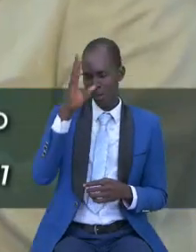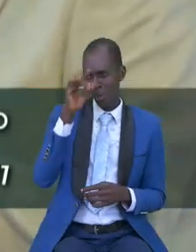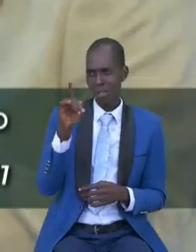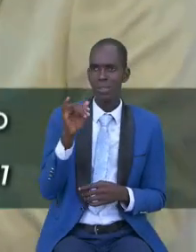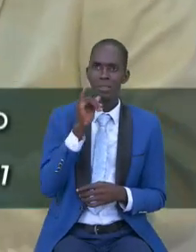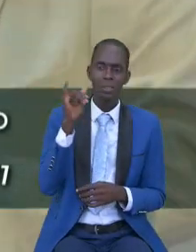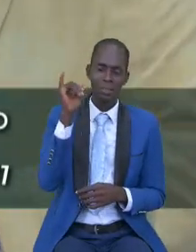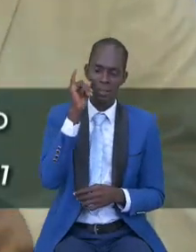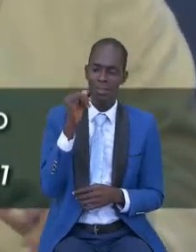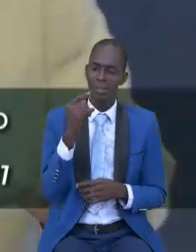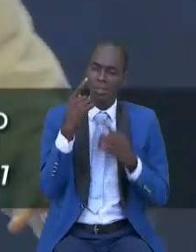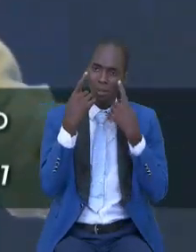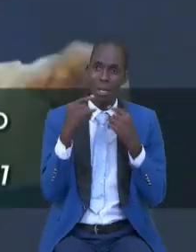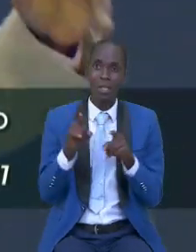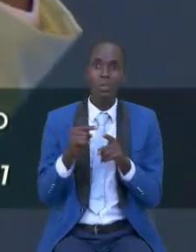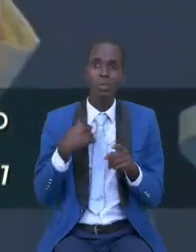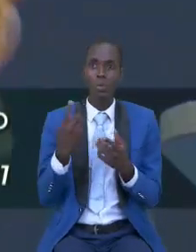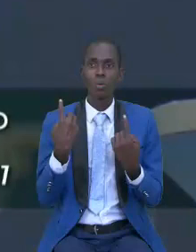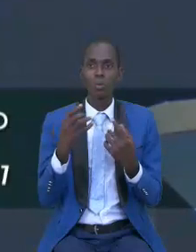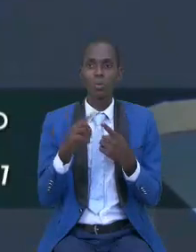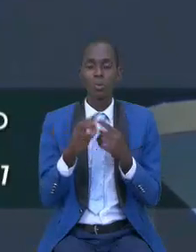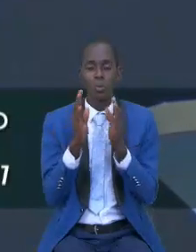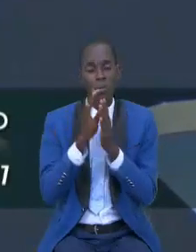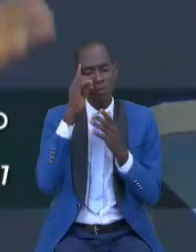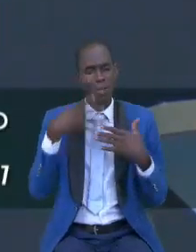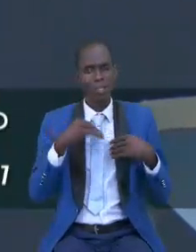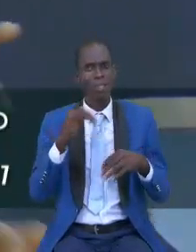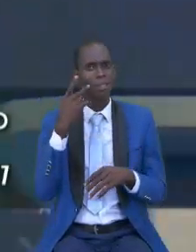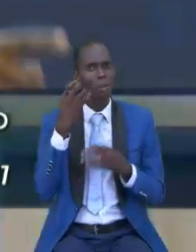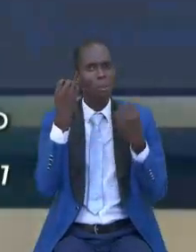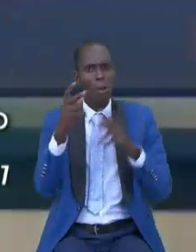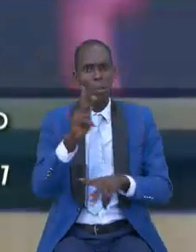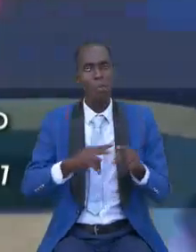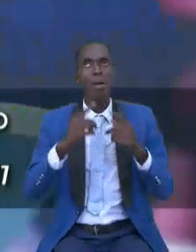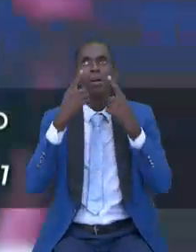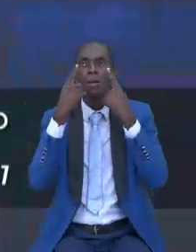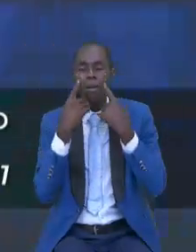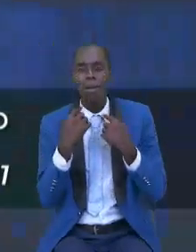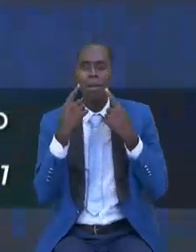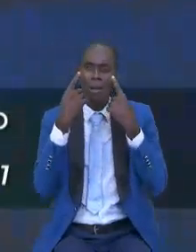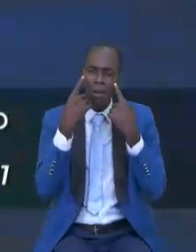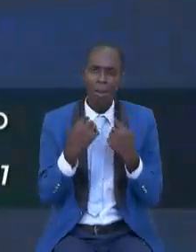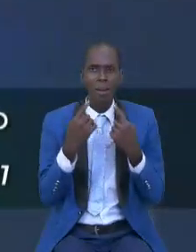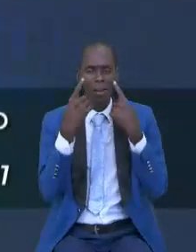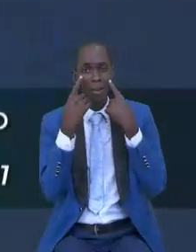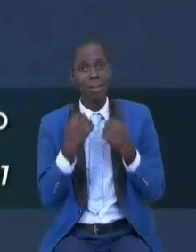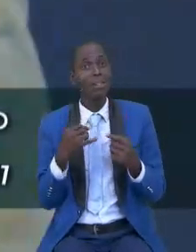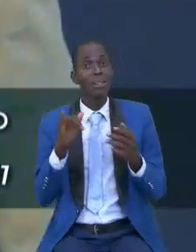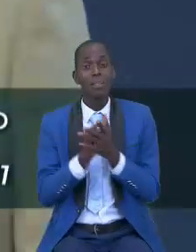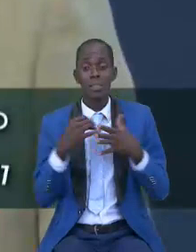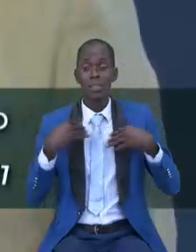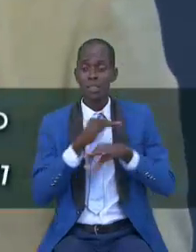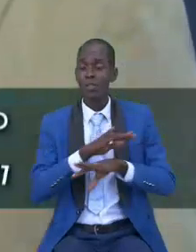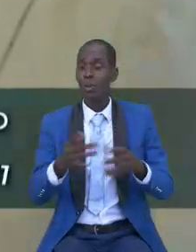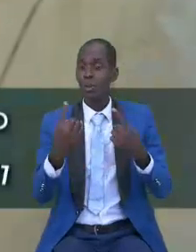were going to pray for healing, there were people that were crying and crying and crying. And it doesn't come by the crying. It is